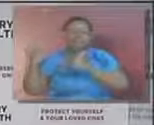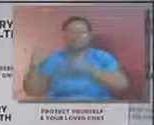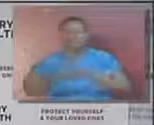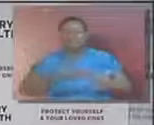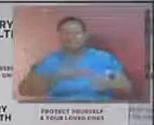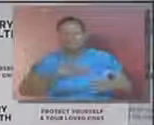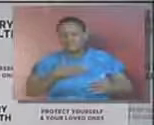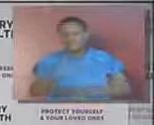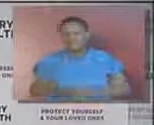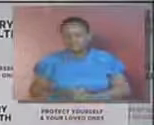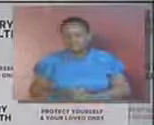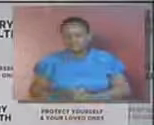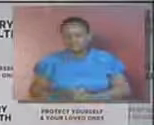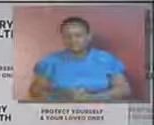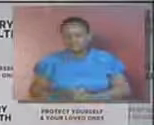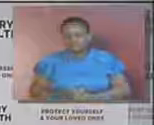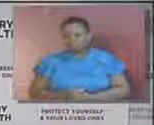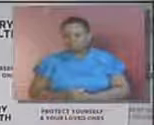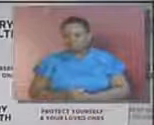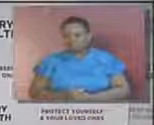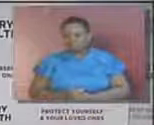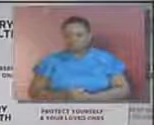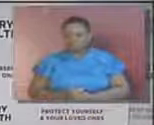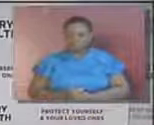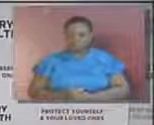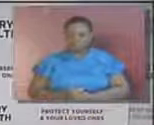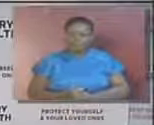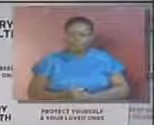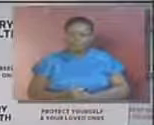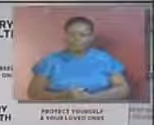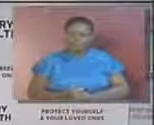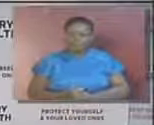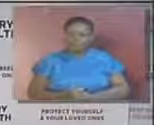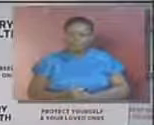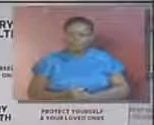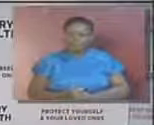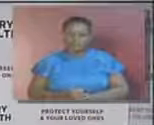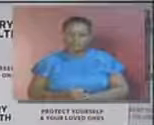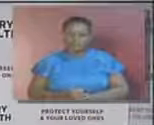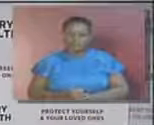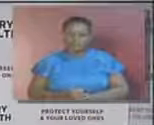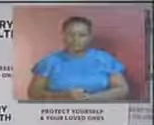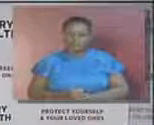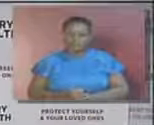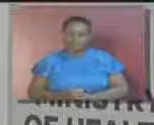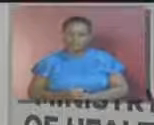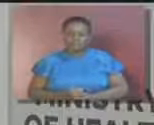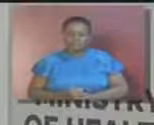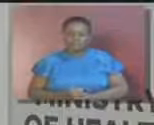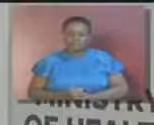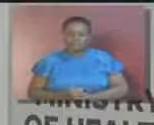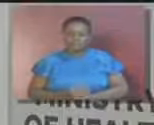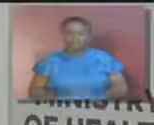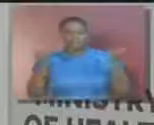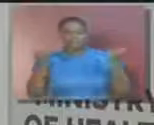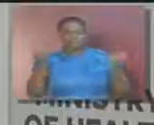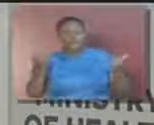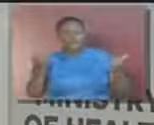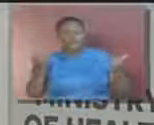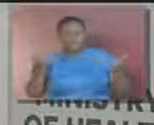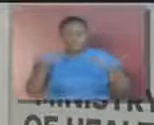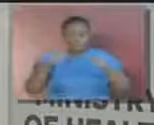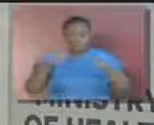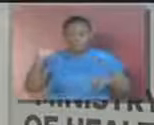what angle in terms of broader clinical discussion. So what we have tried to do is bring a group